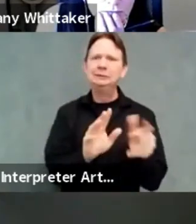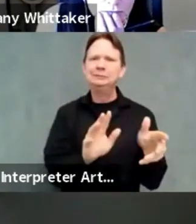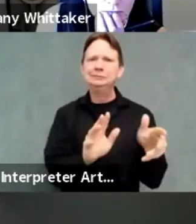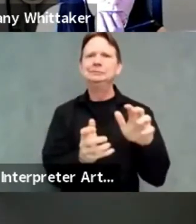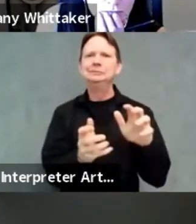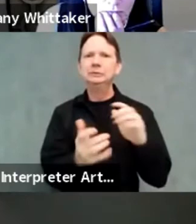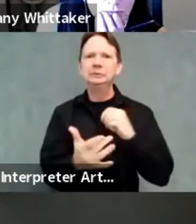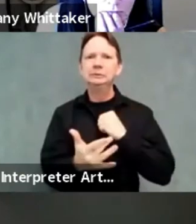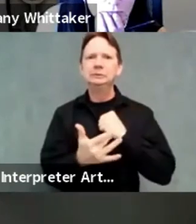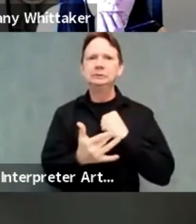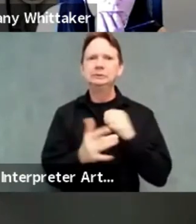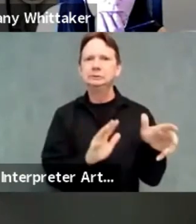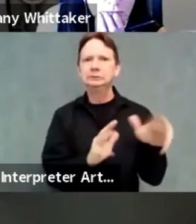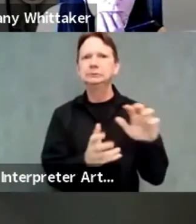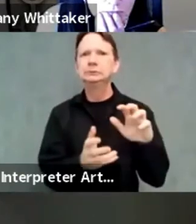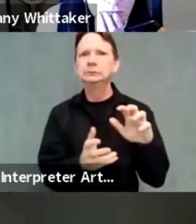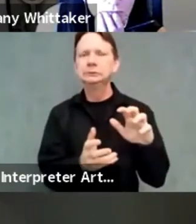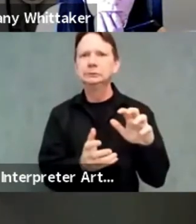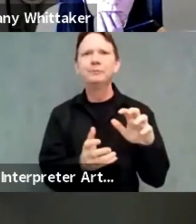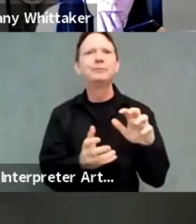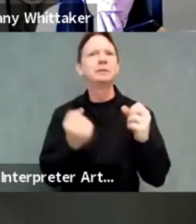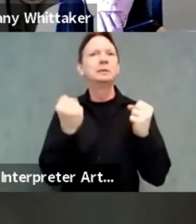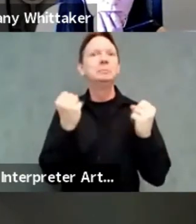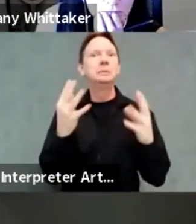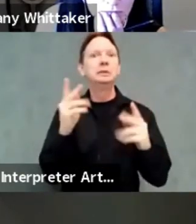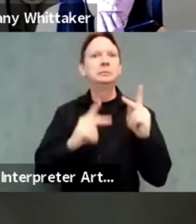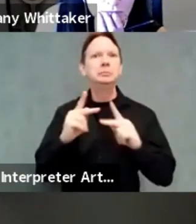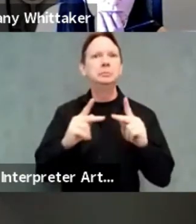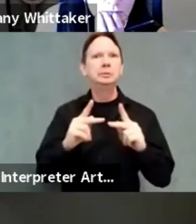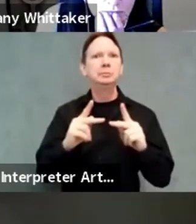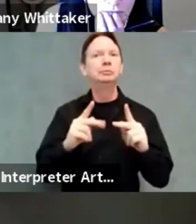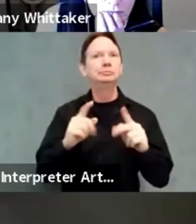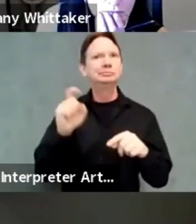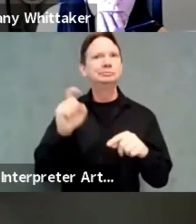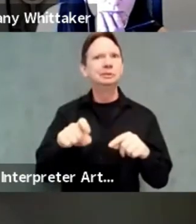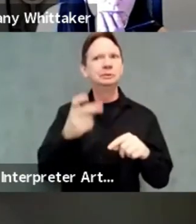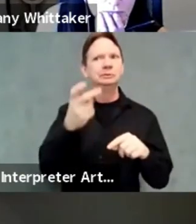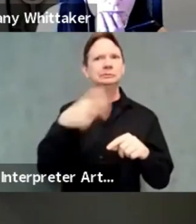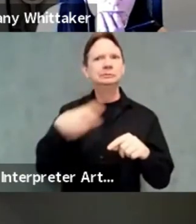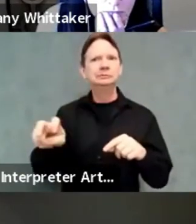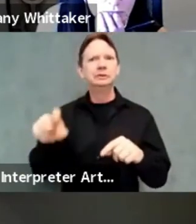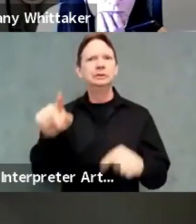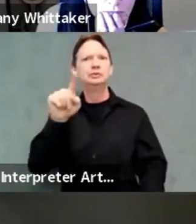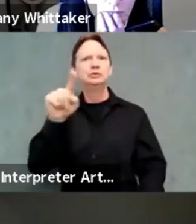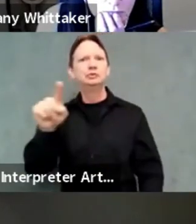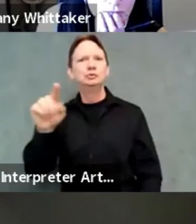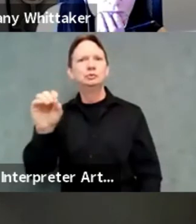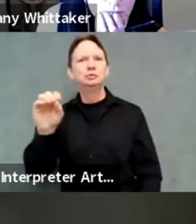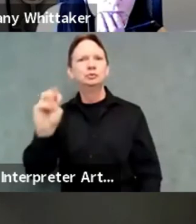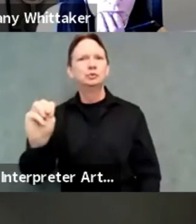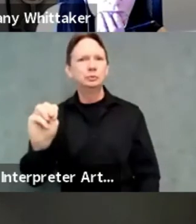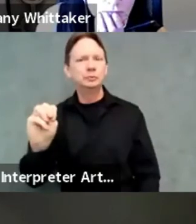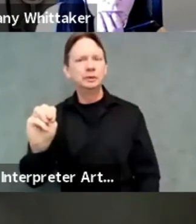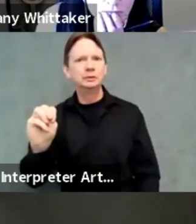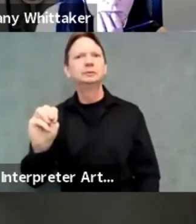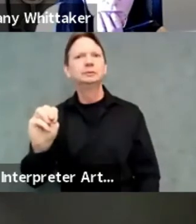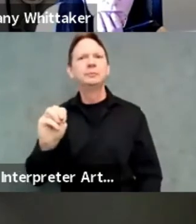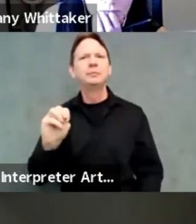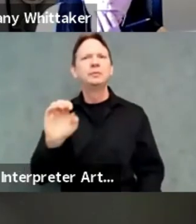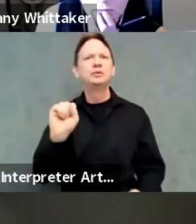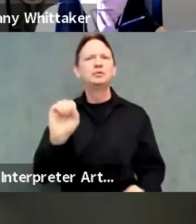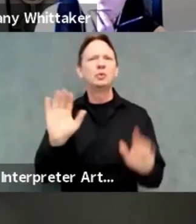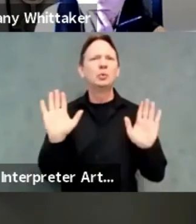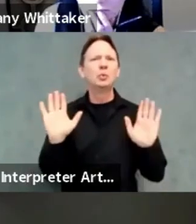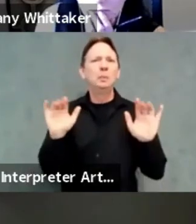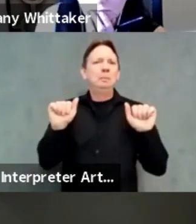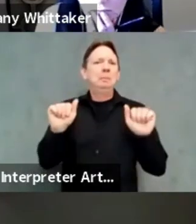So people were lost on the way. So that may not also be an accurate account for people to put into the report. I just thought I'd mention that if I